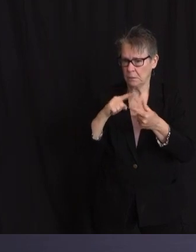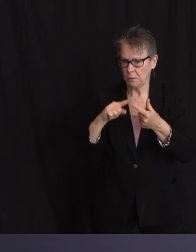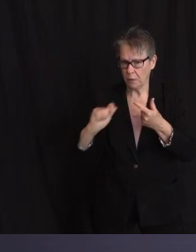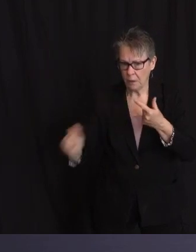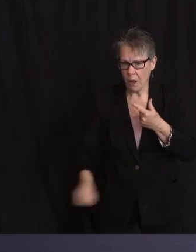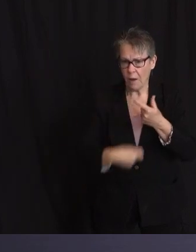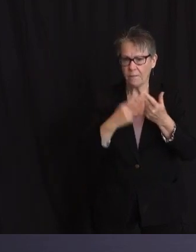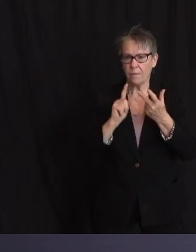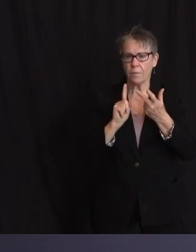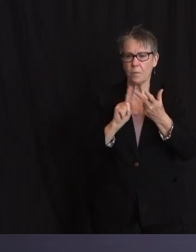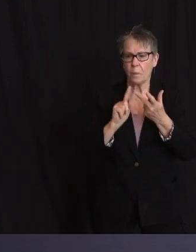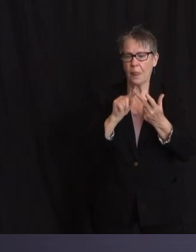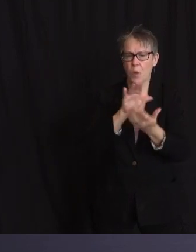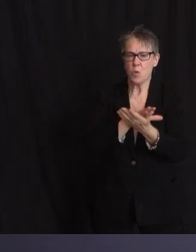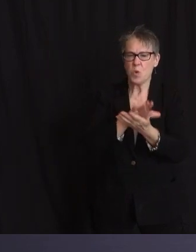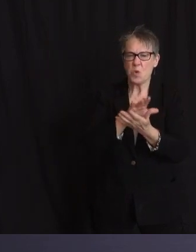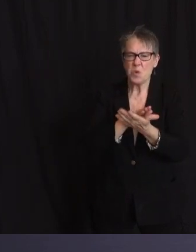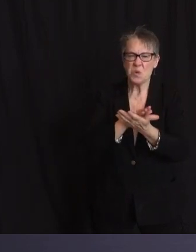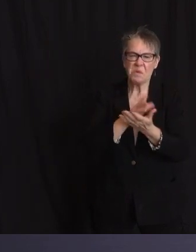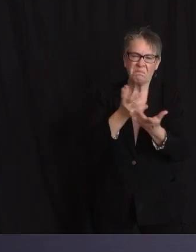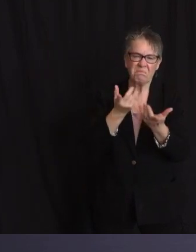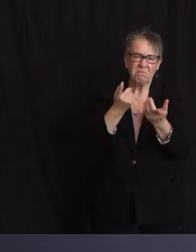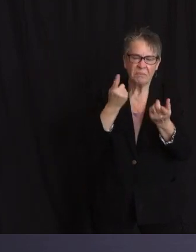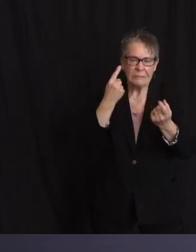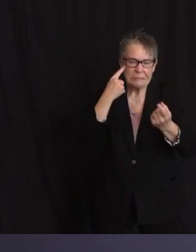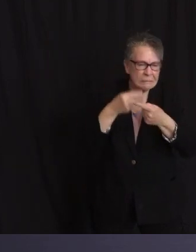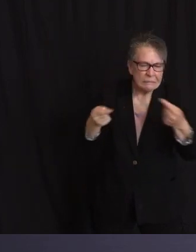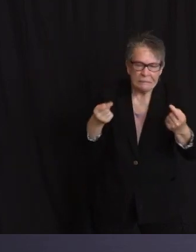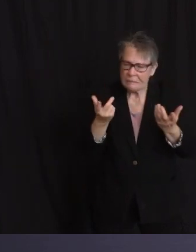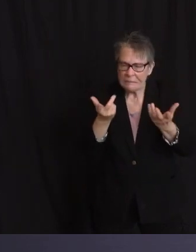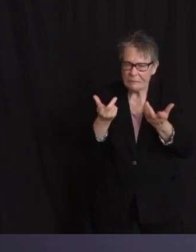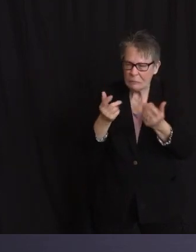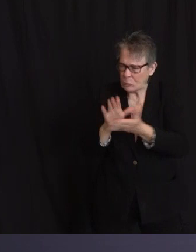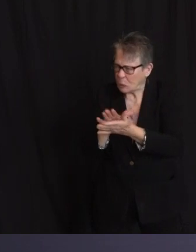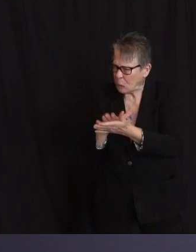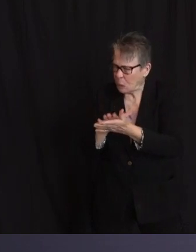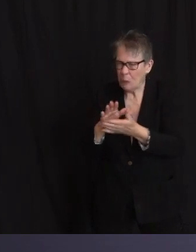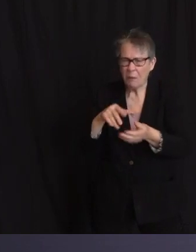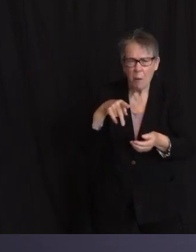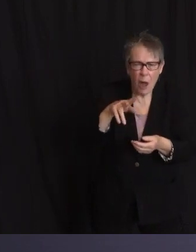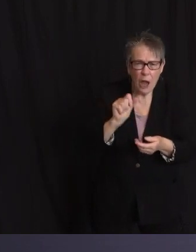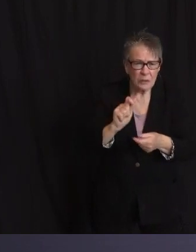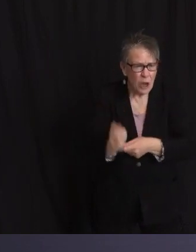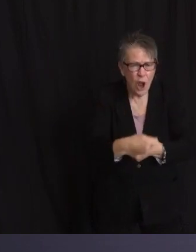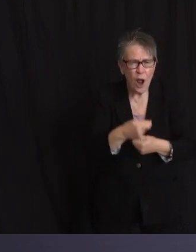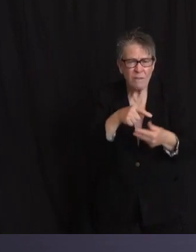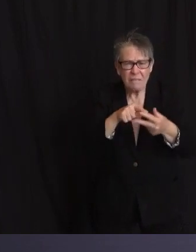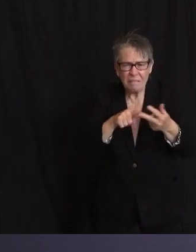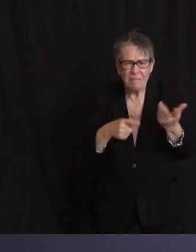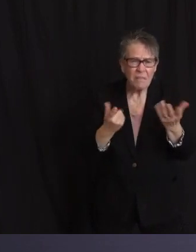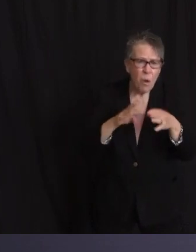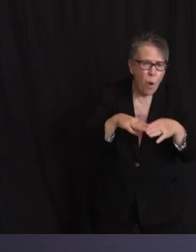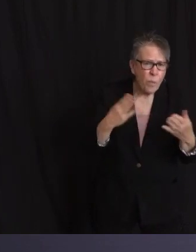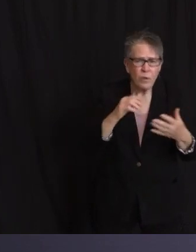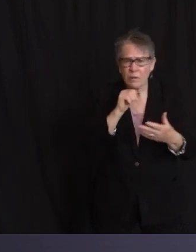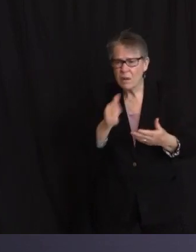only human nature that folks, particularly as the weather gets better, take parks as an example,